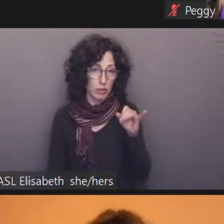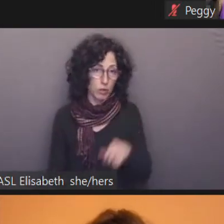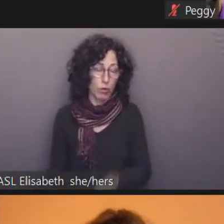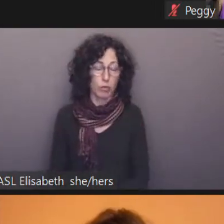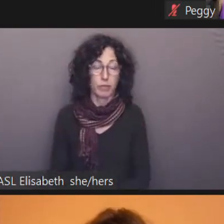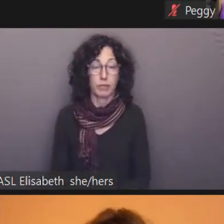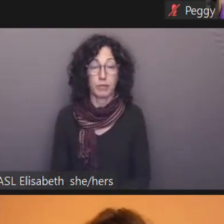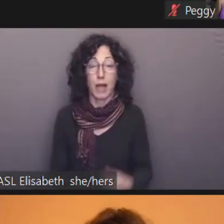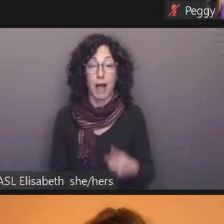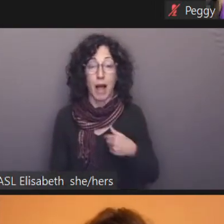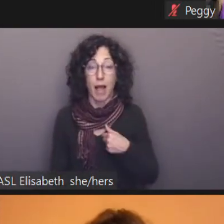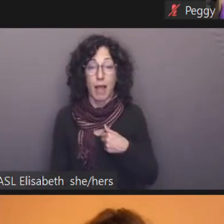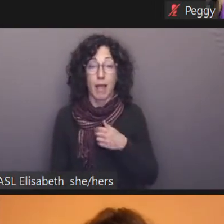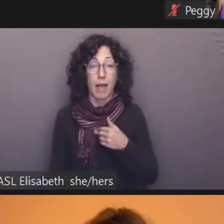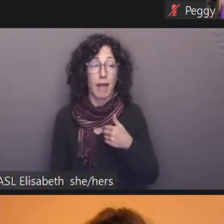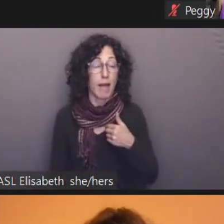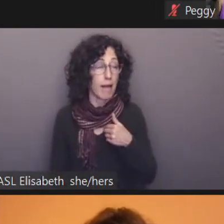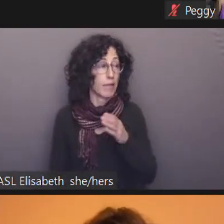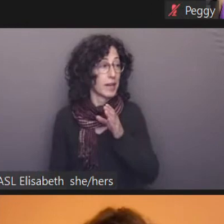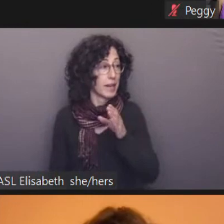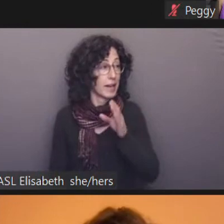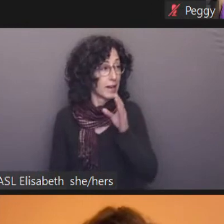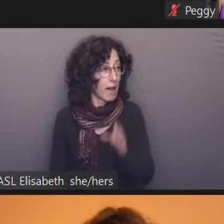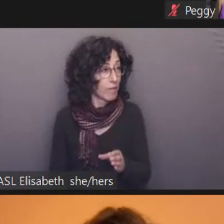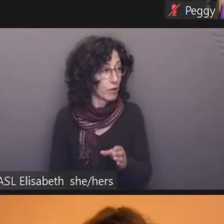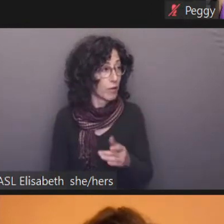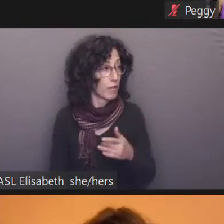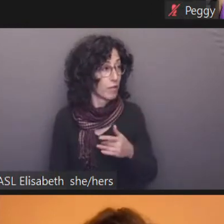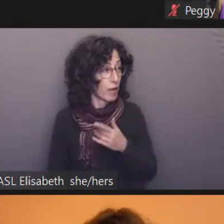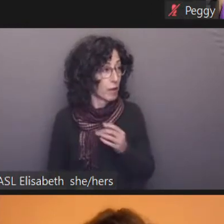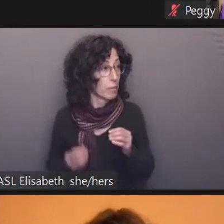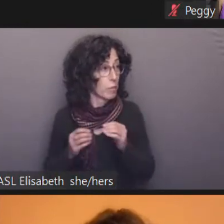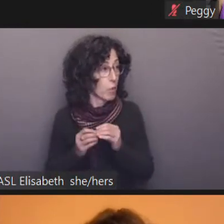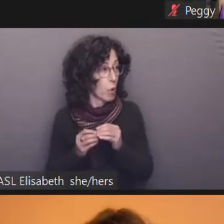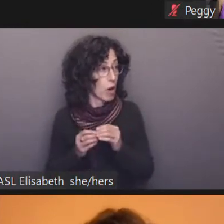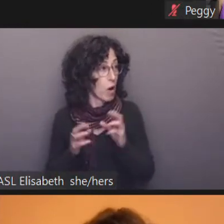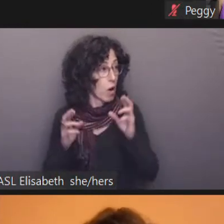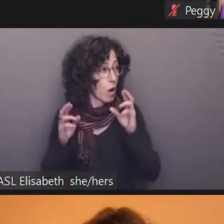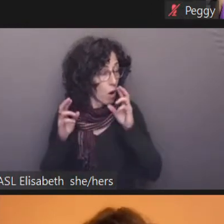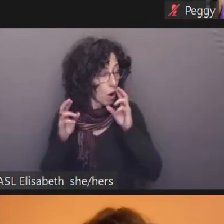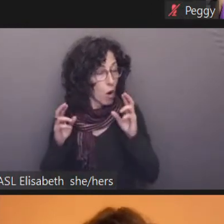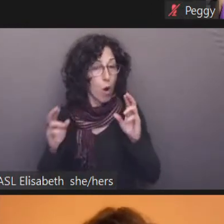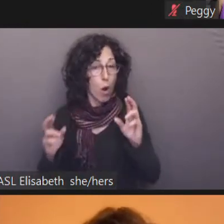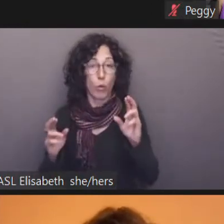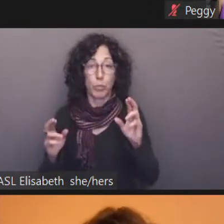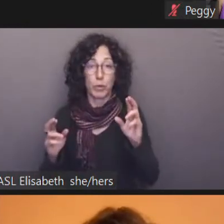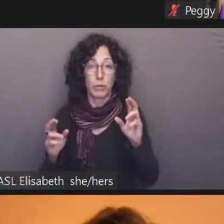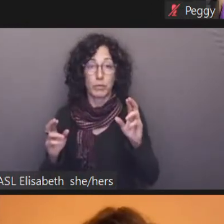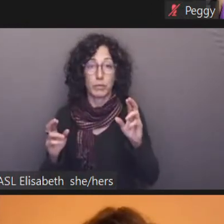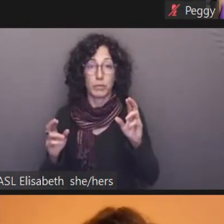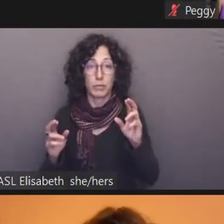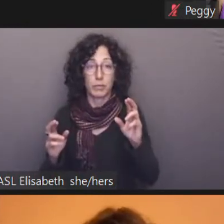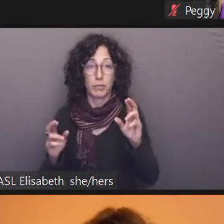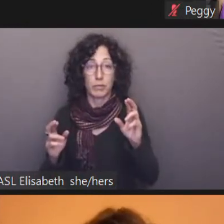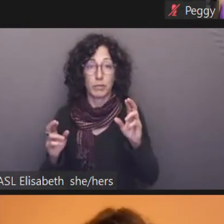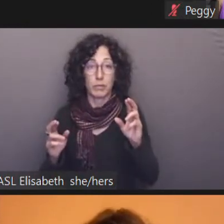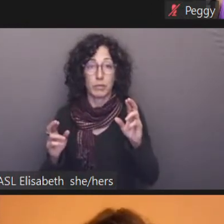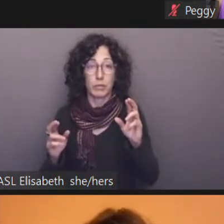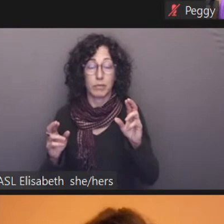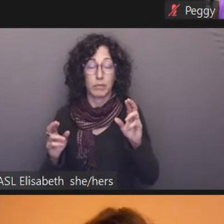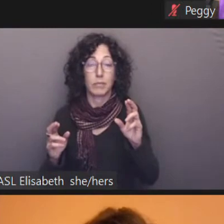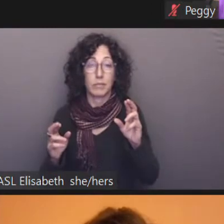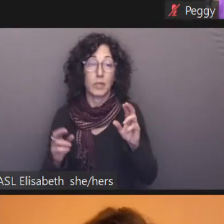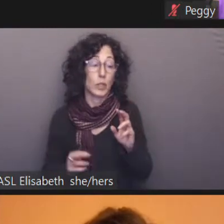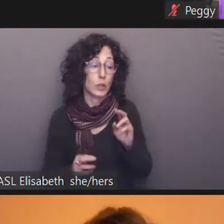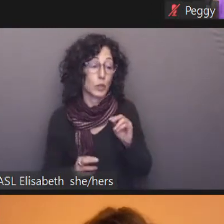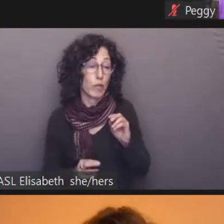never been as hopeful as I was in the last 15 months as I was on November 9th